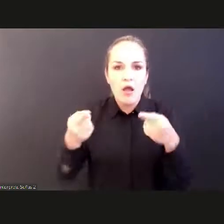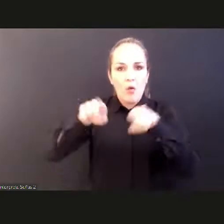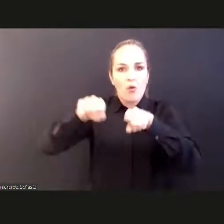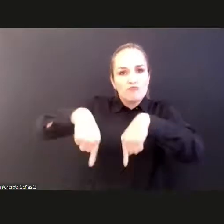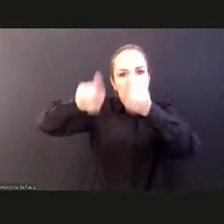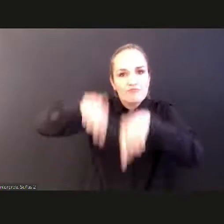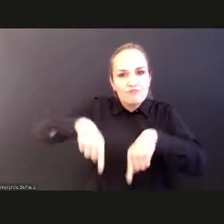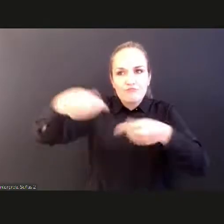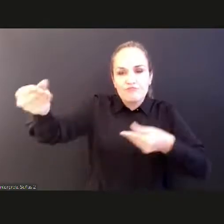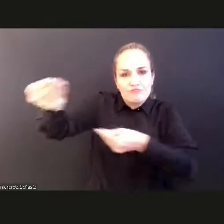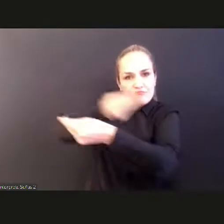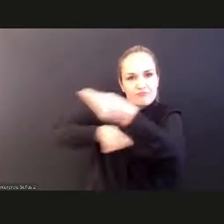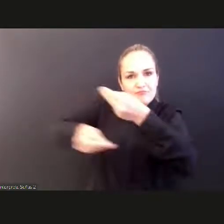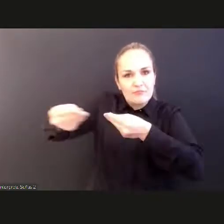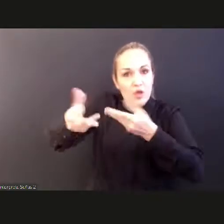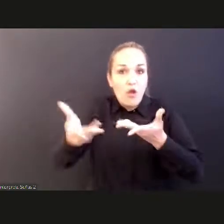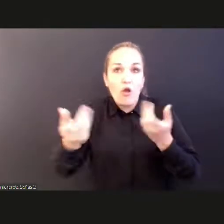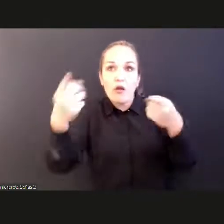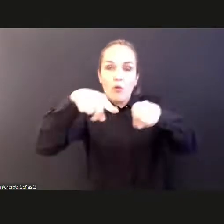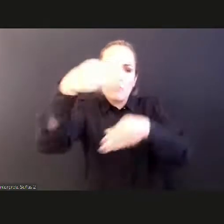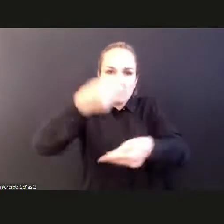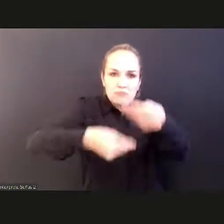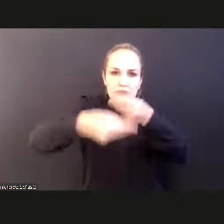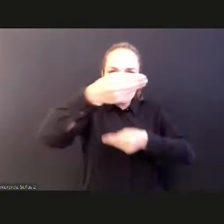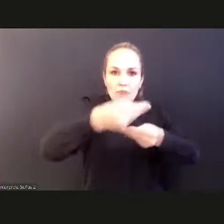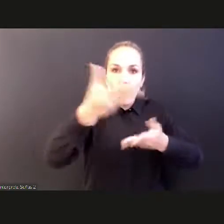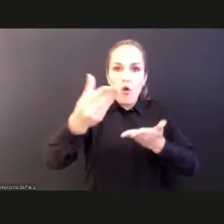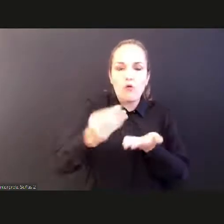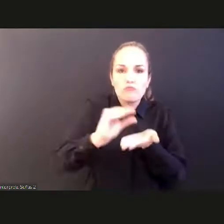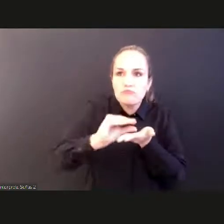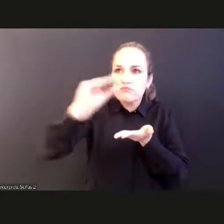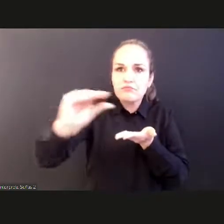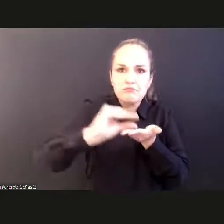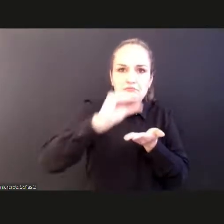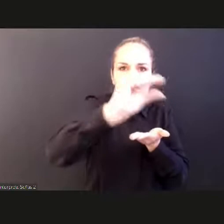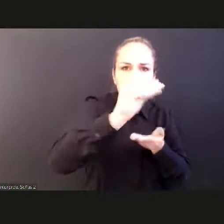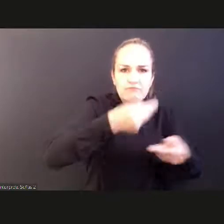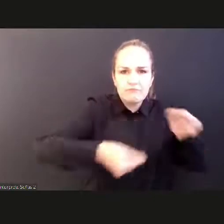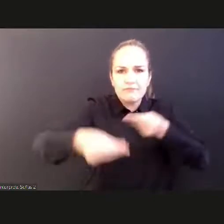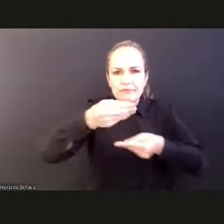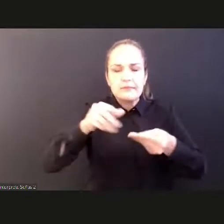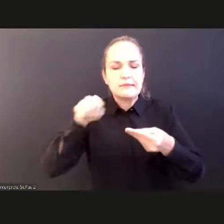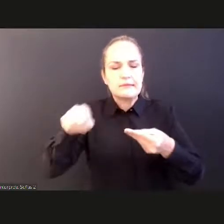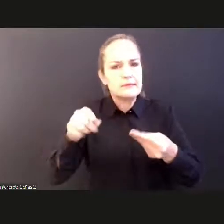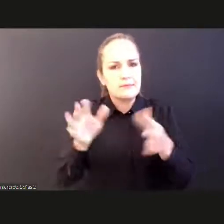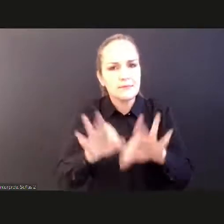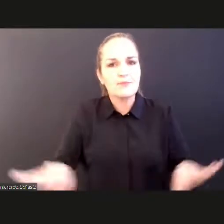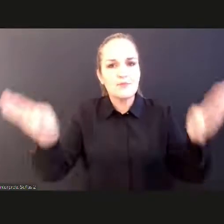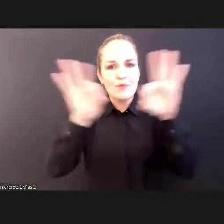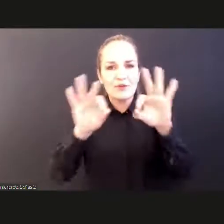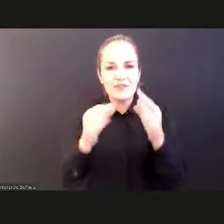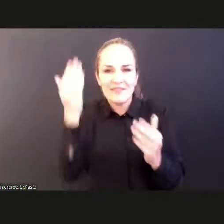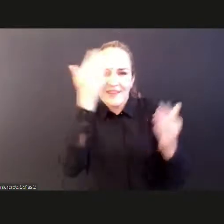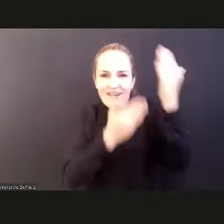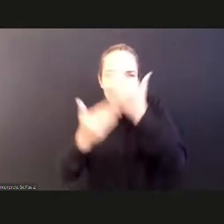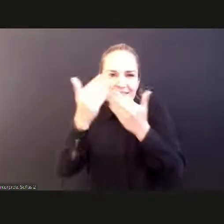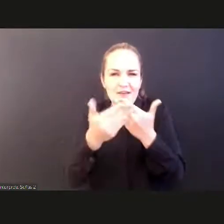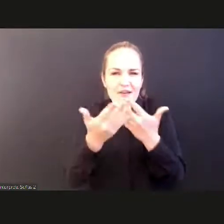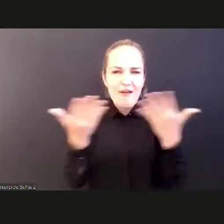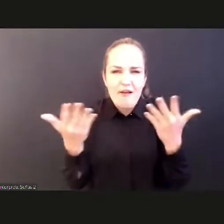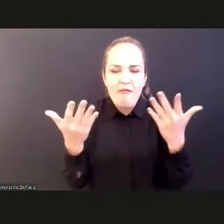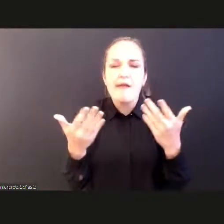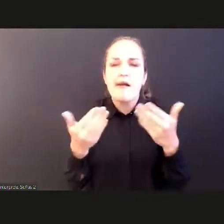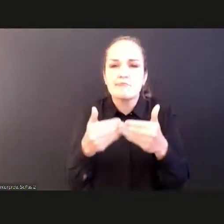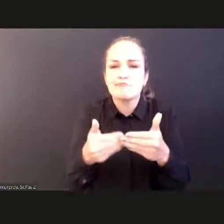detail, I would like to highlight some critical factors that have emerged from the work at